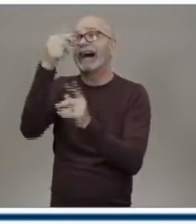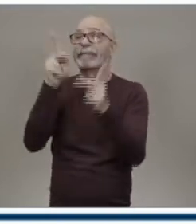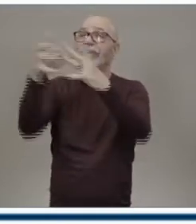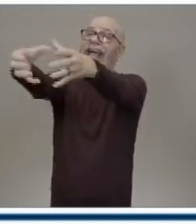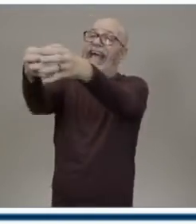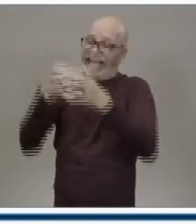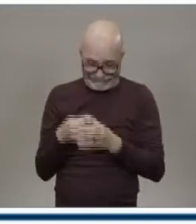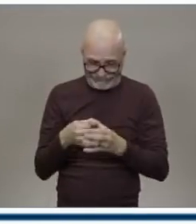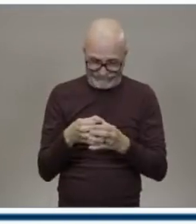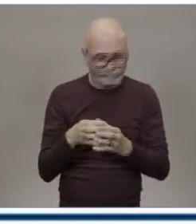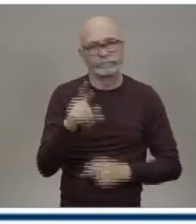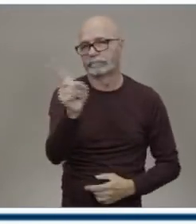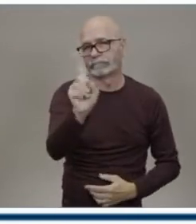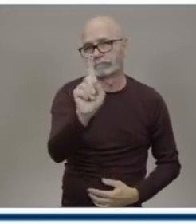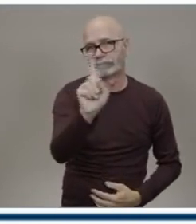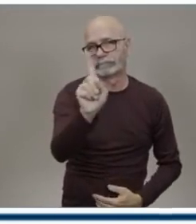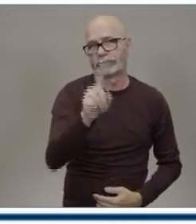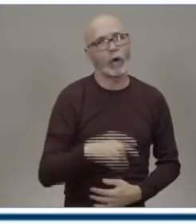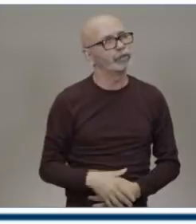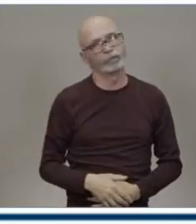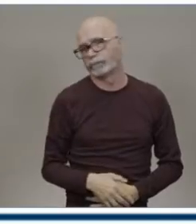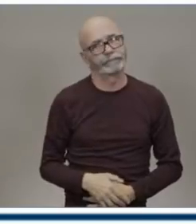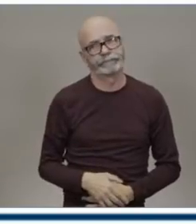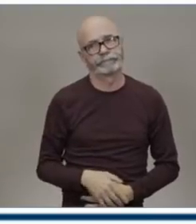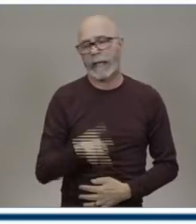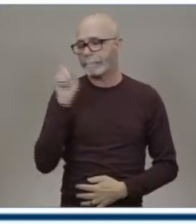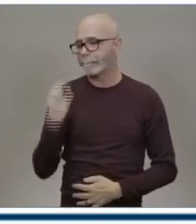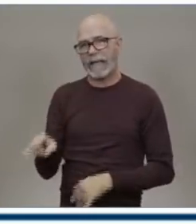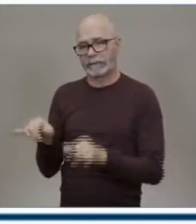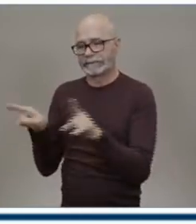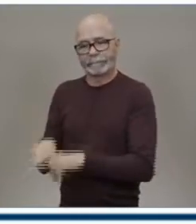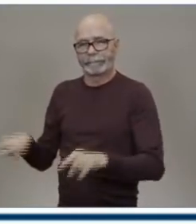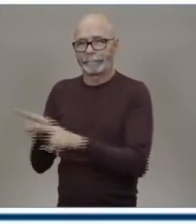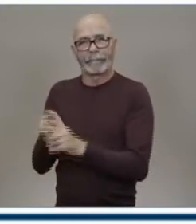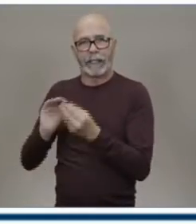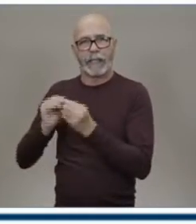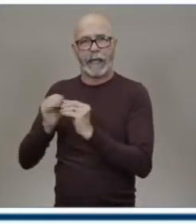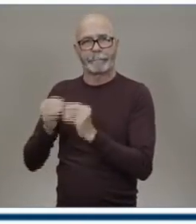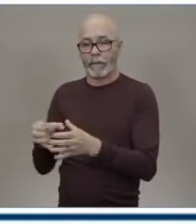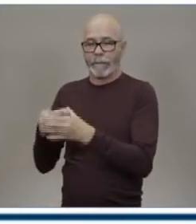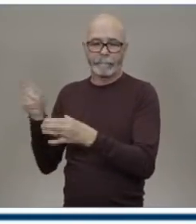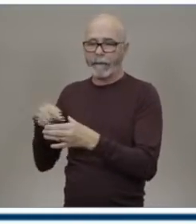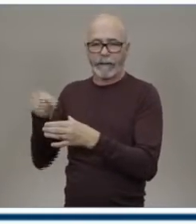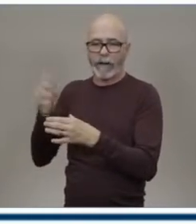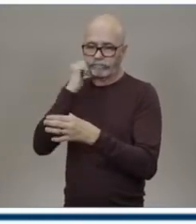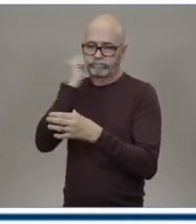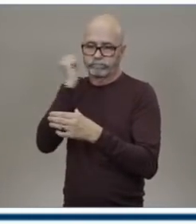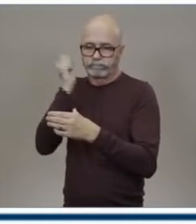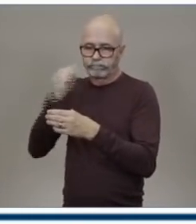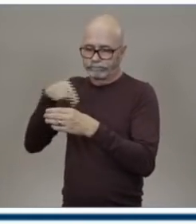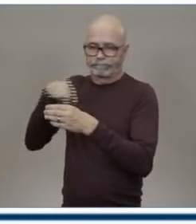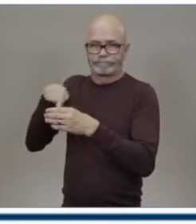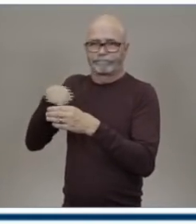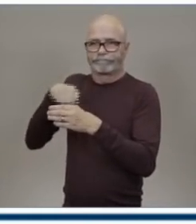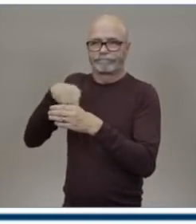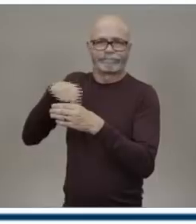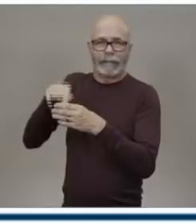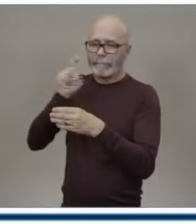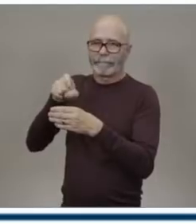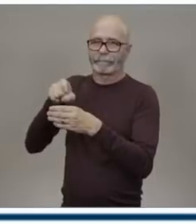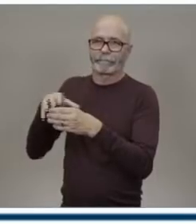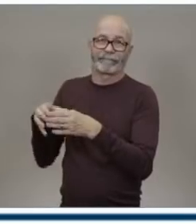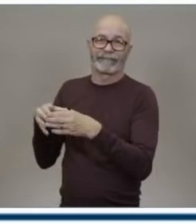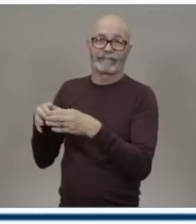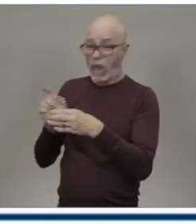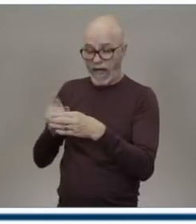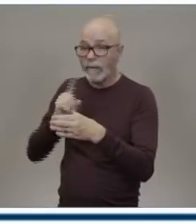group of 10 is as important as the overall number. So it's 10 and it's a consistent 10. Don't think that you can somehow get